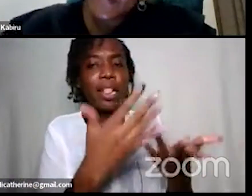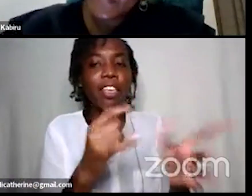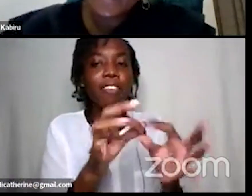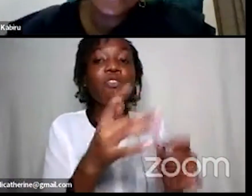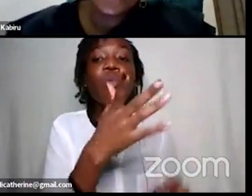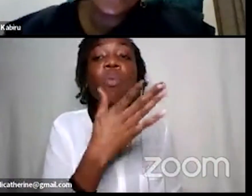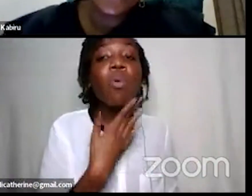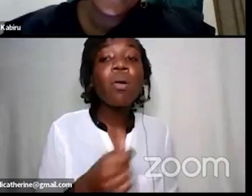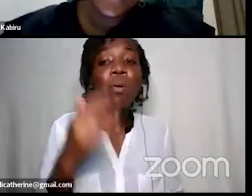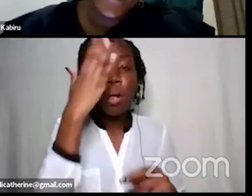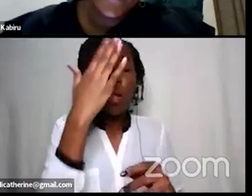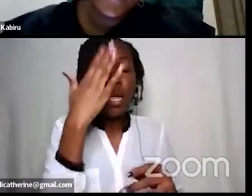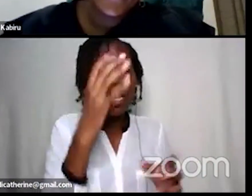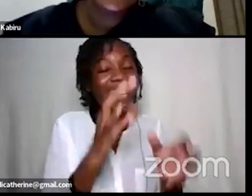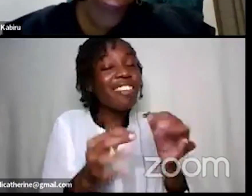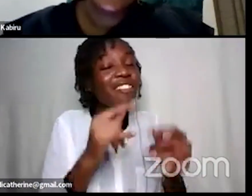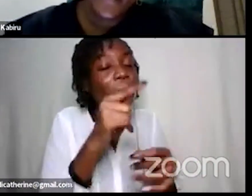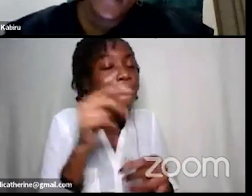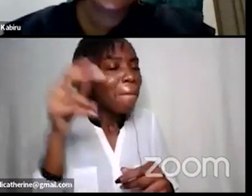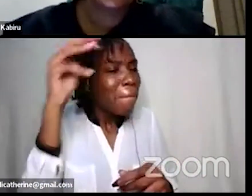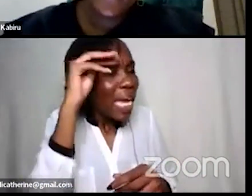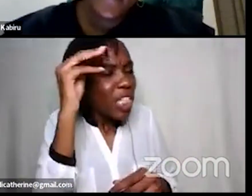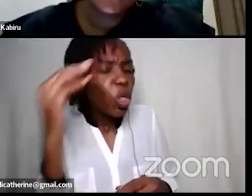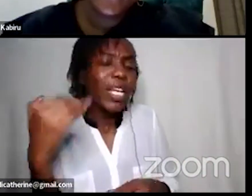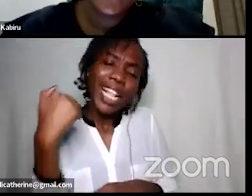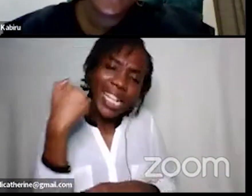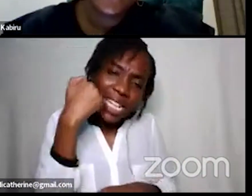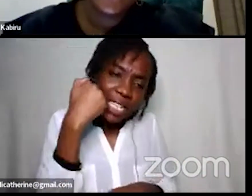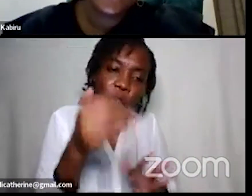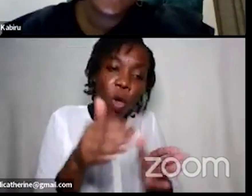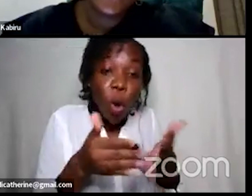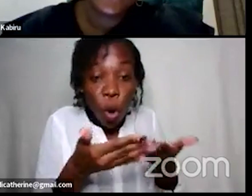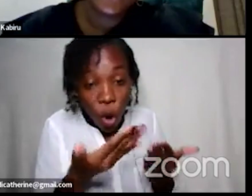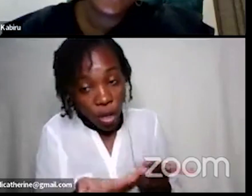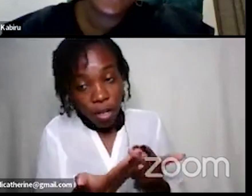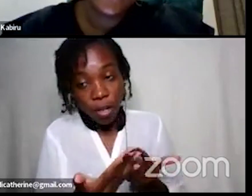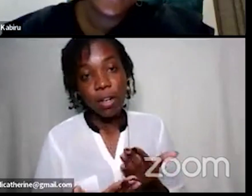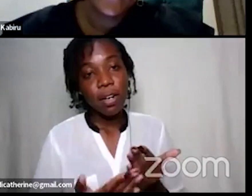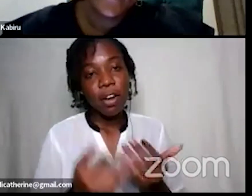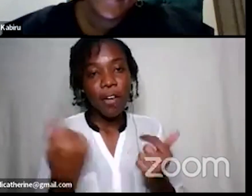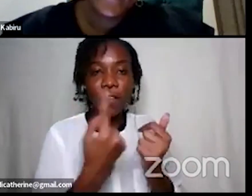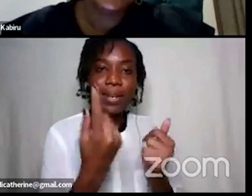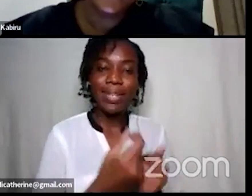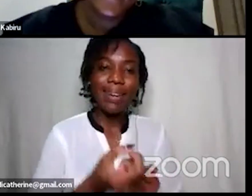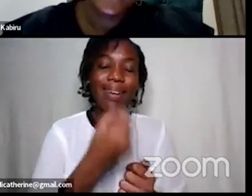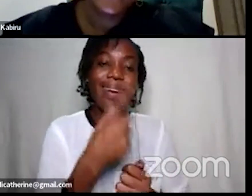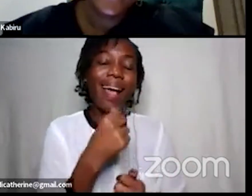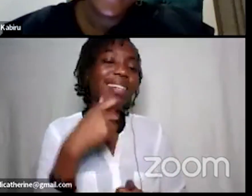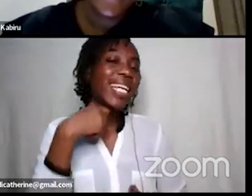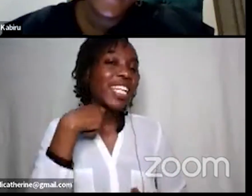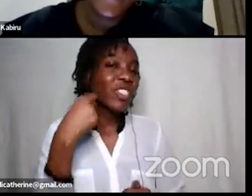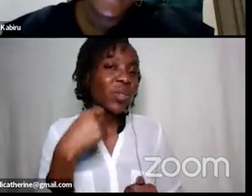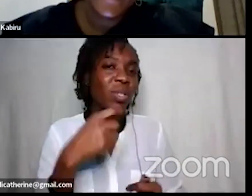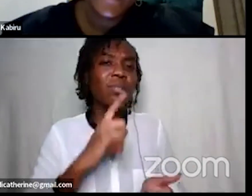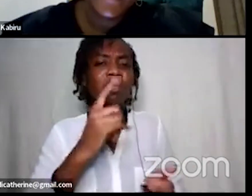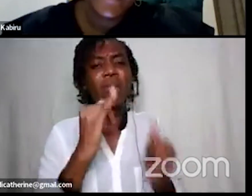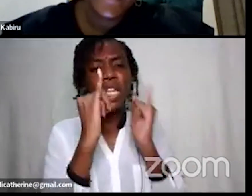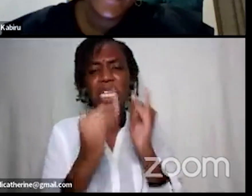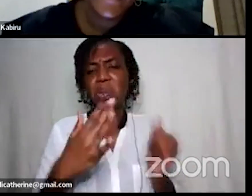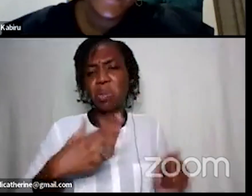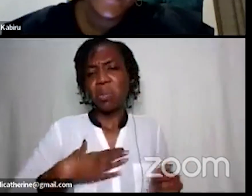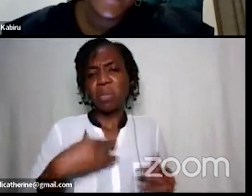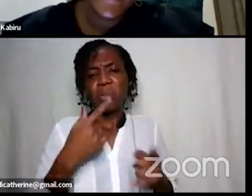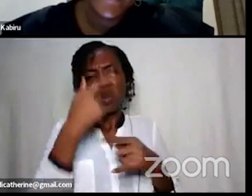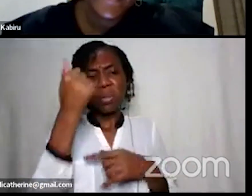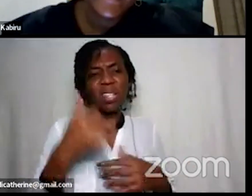addiction is whether it is a mental illness or actually just drug addiction, which was very new to me because I don't think